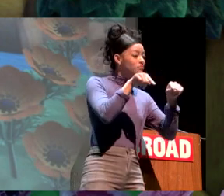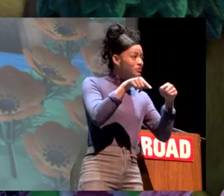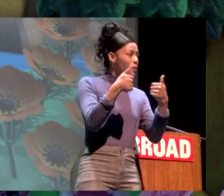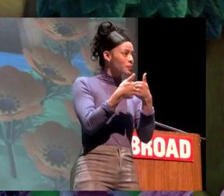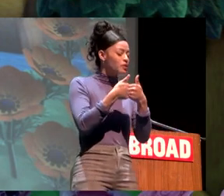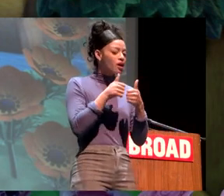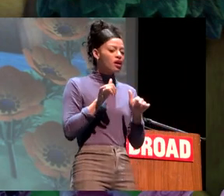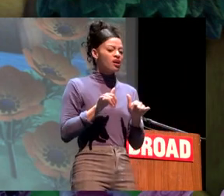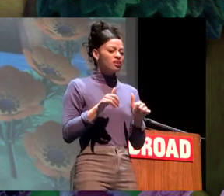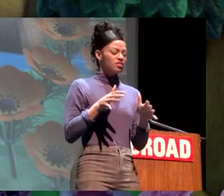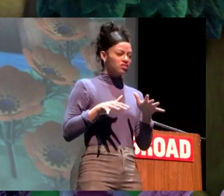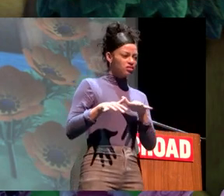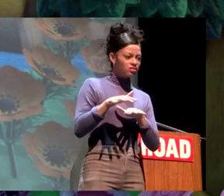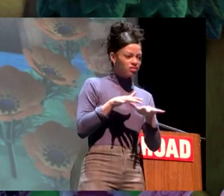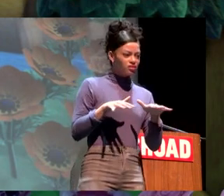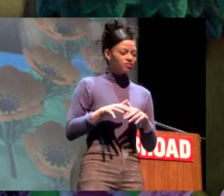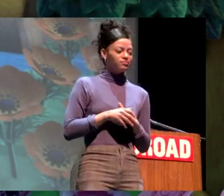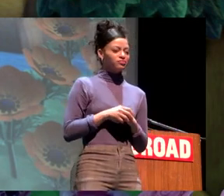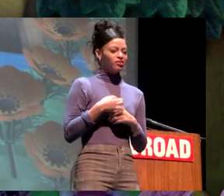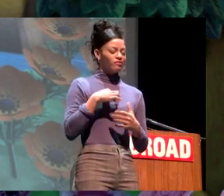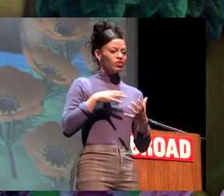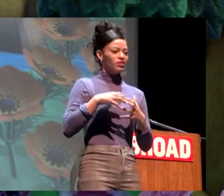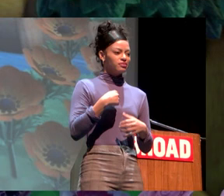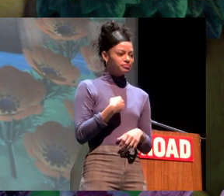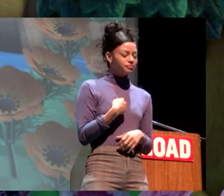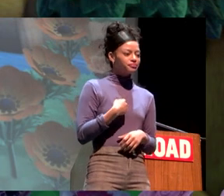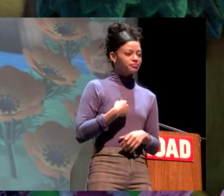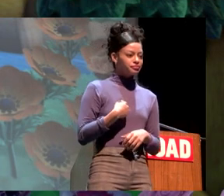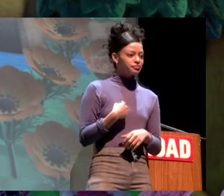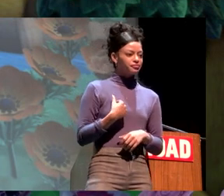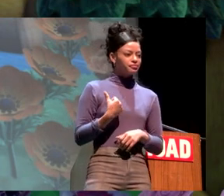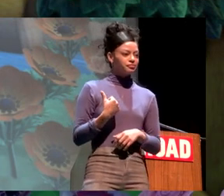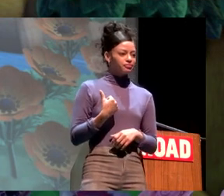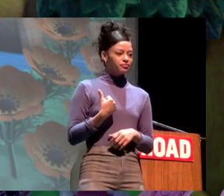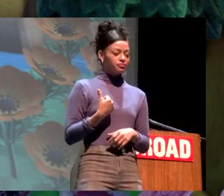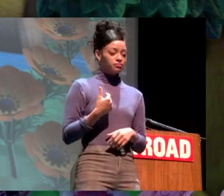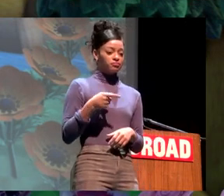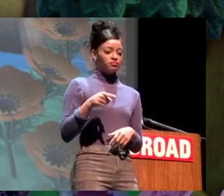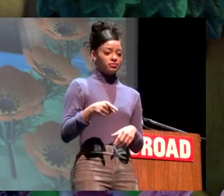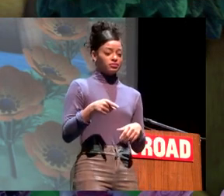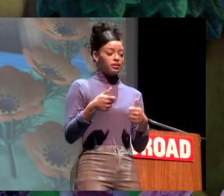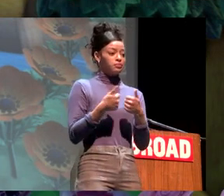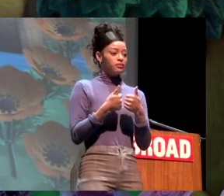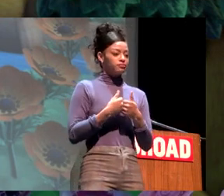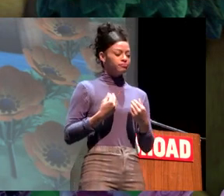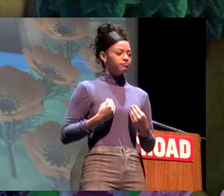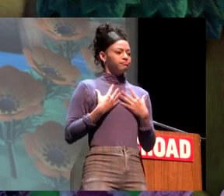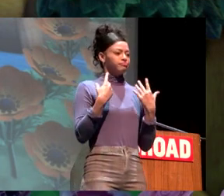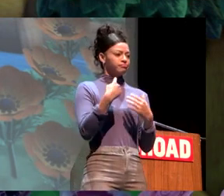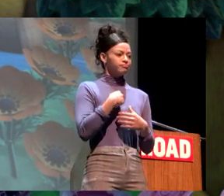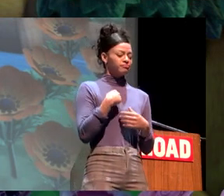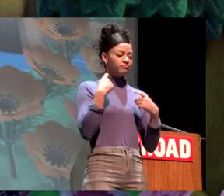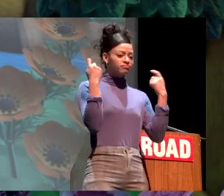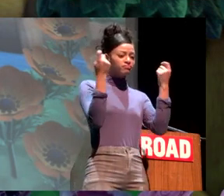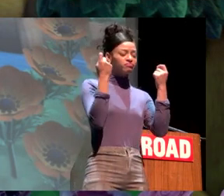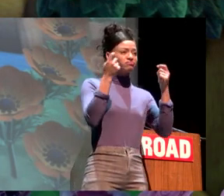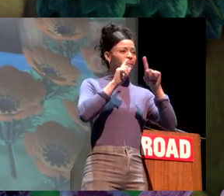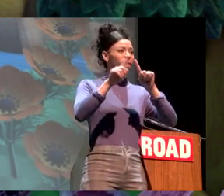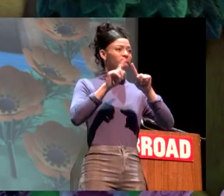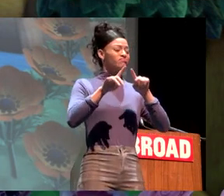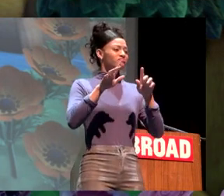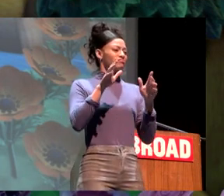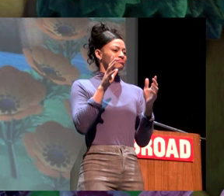moved by it, by the beauty of the fireworks in the game, which was really surprising to me, and I realized that the world has completely